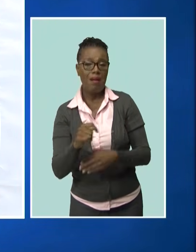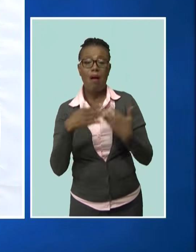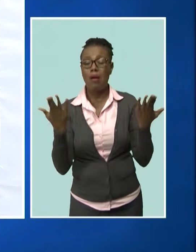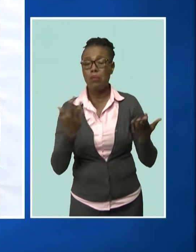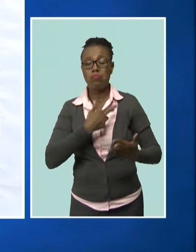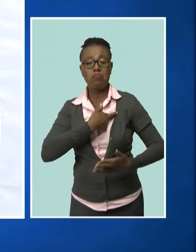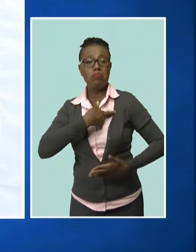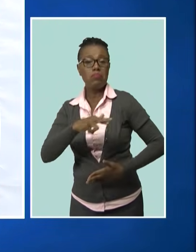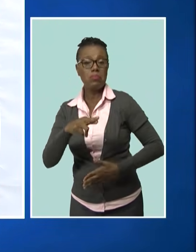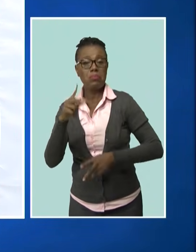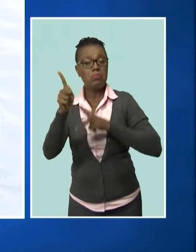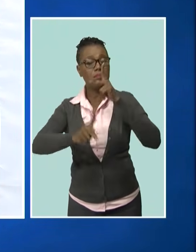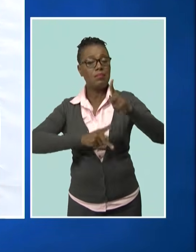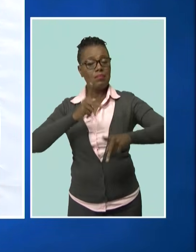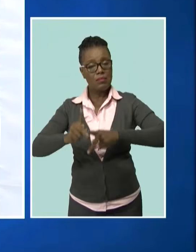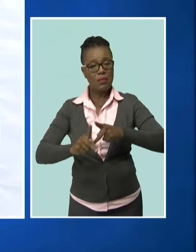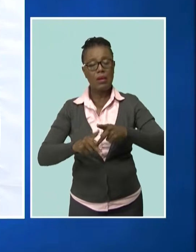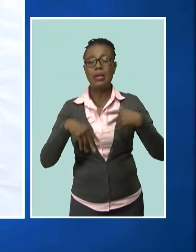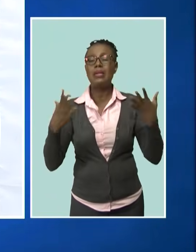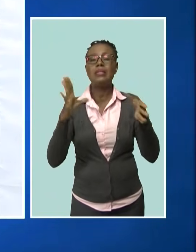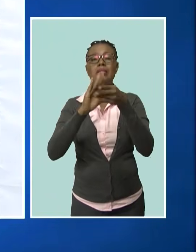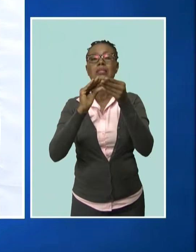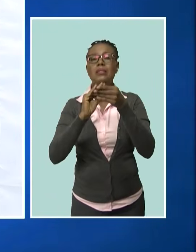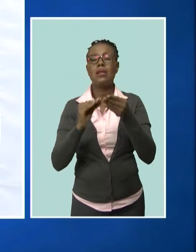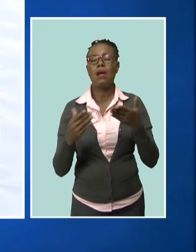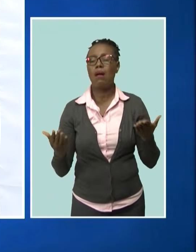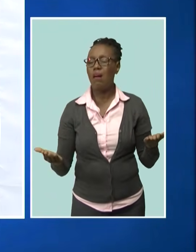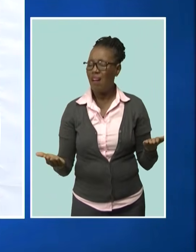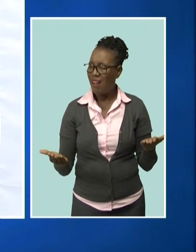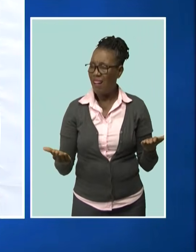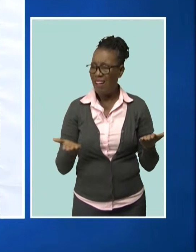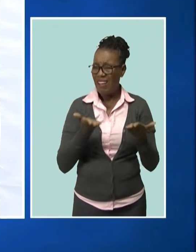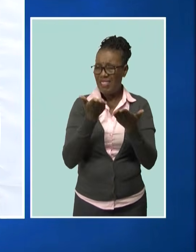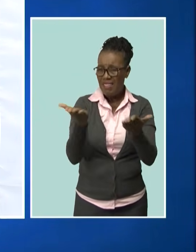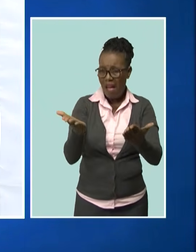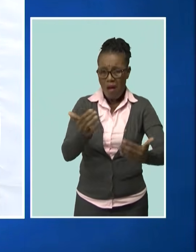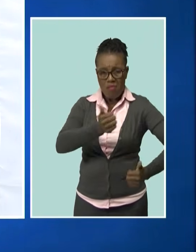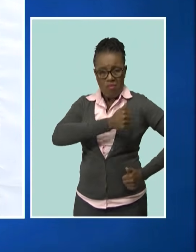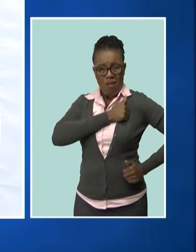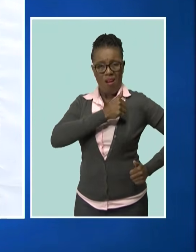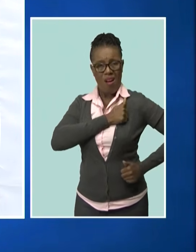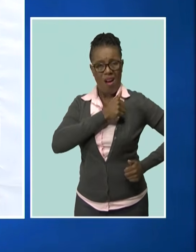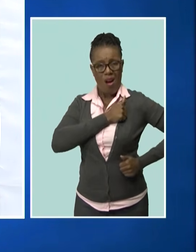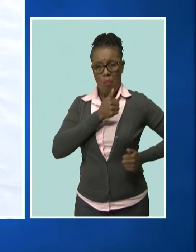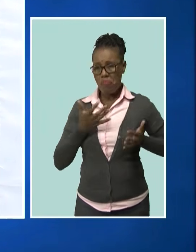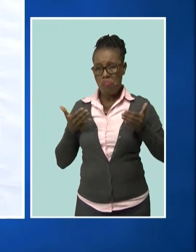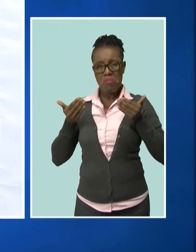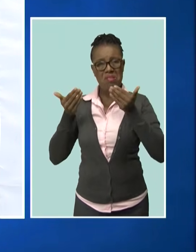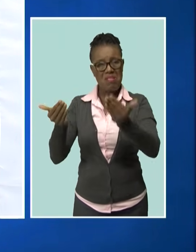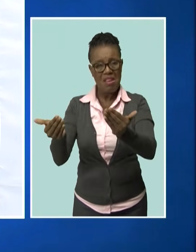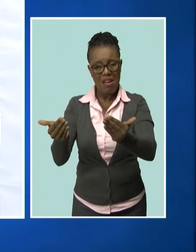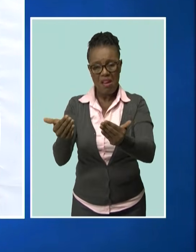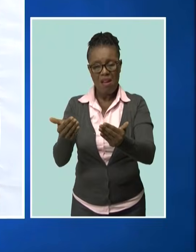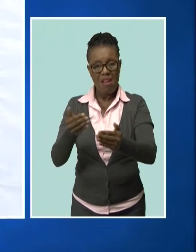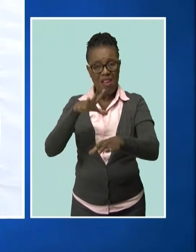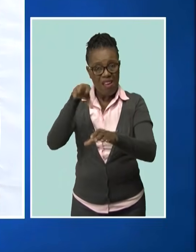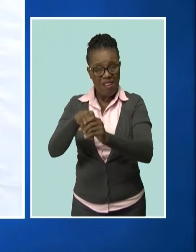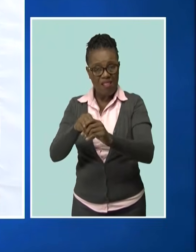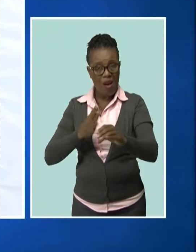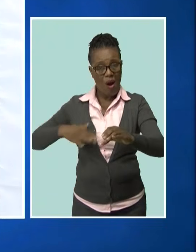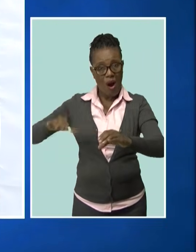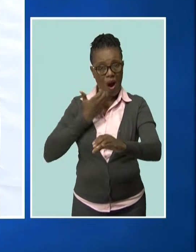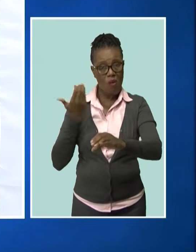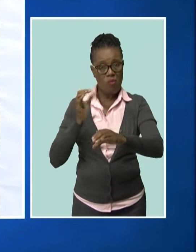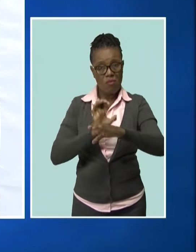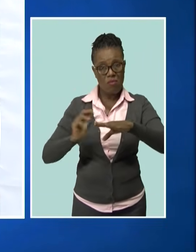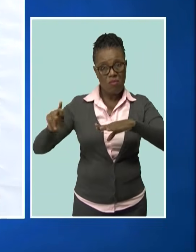religious persons to condemn this military force in our region